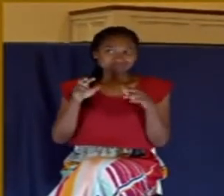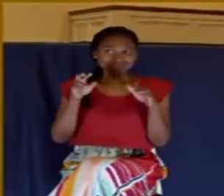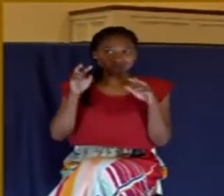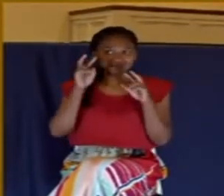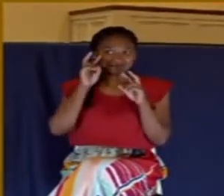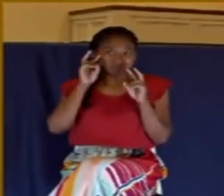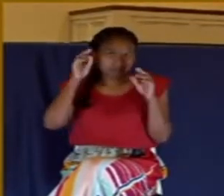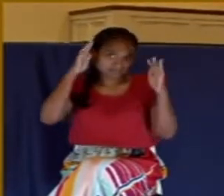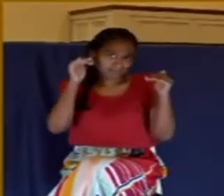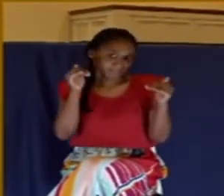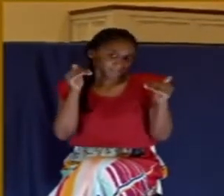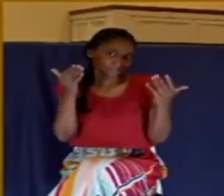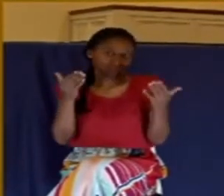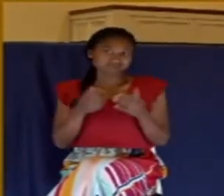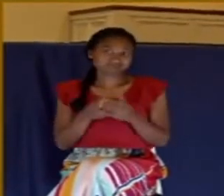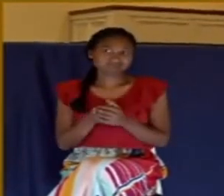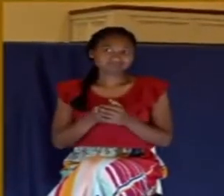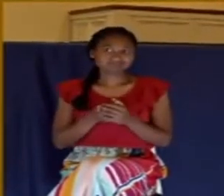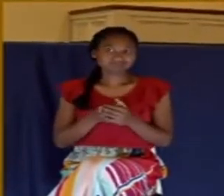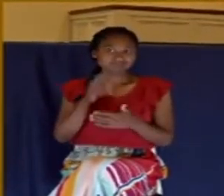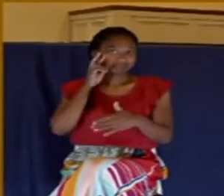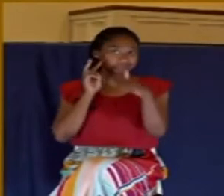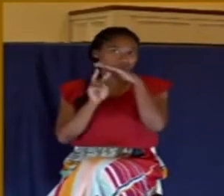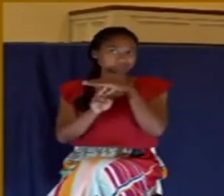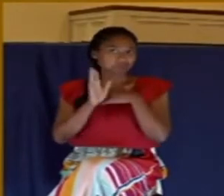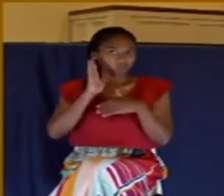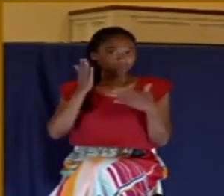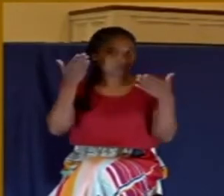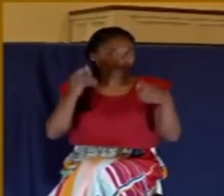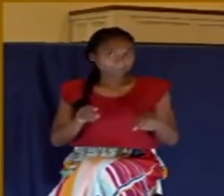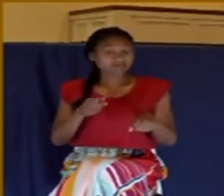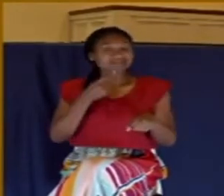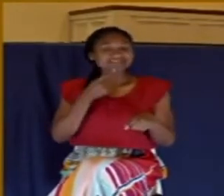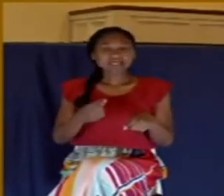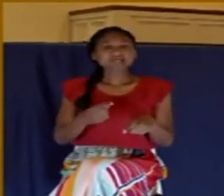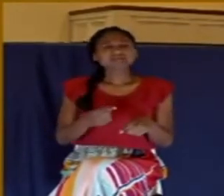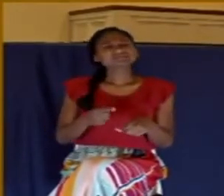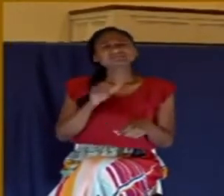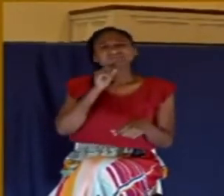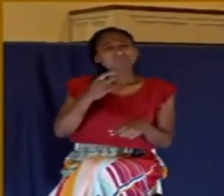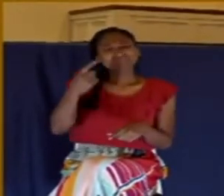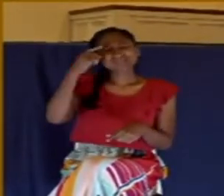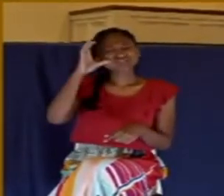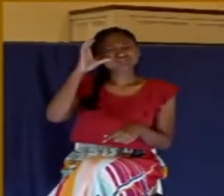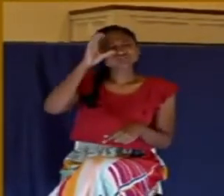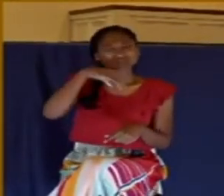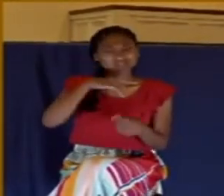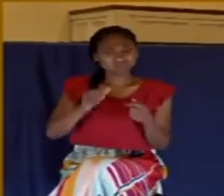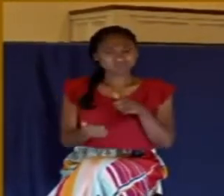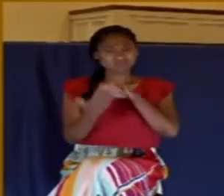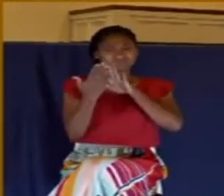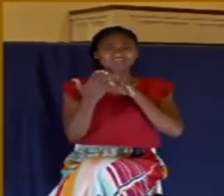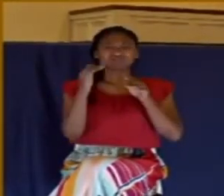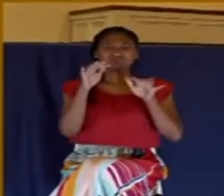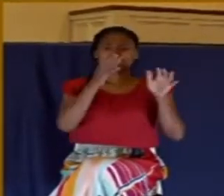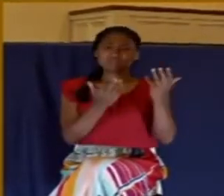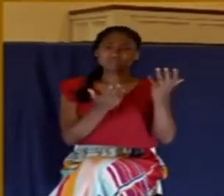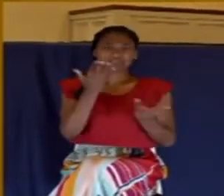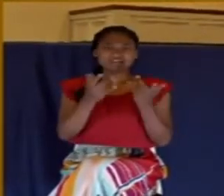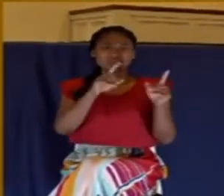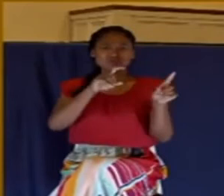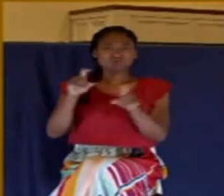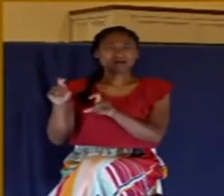just expect it. Look again in verse 12. Beloved, think it not strange concerning the fiery trial, which is to try